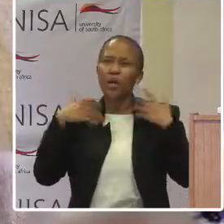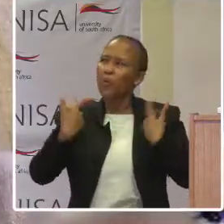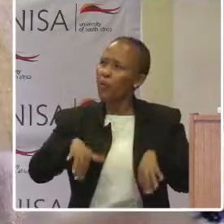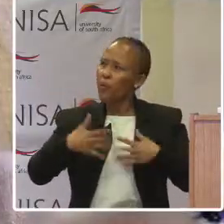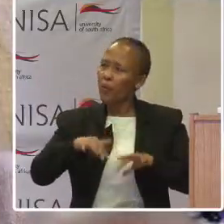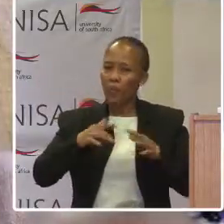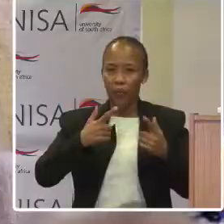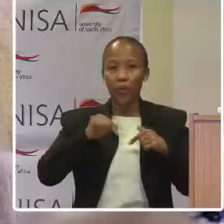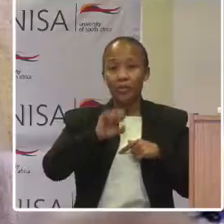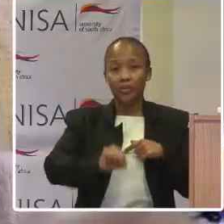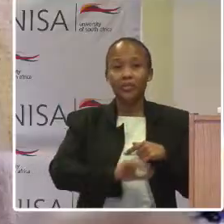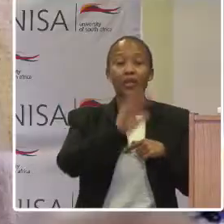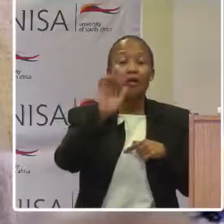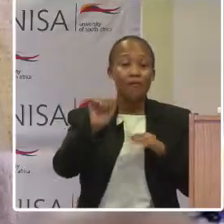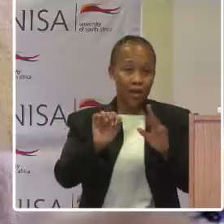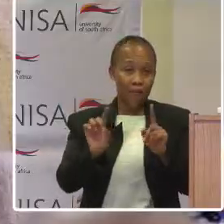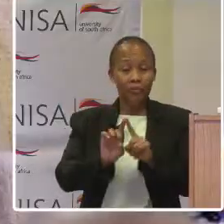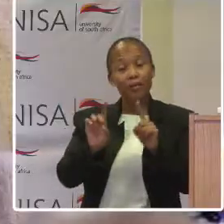years ago.